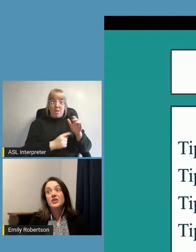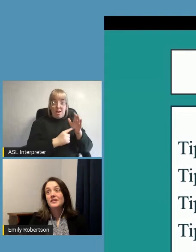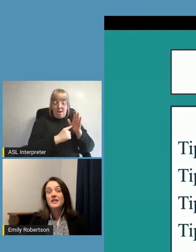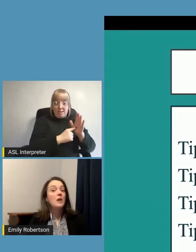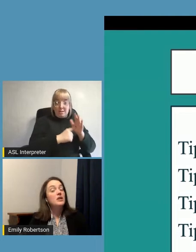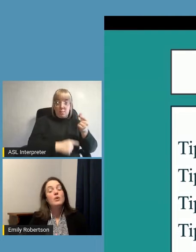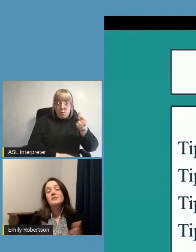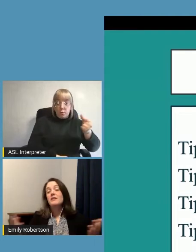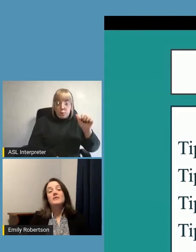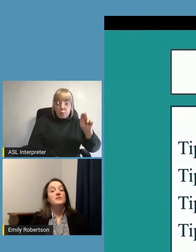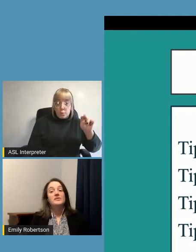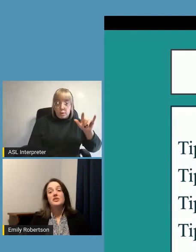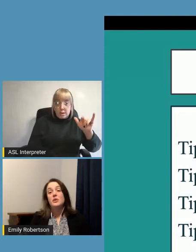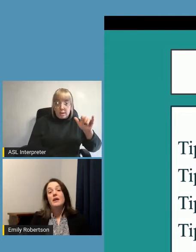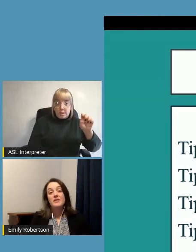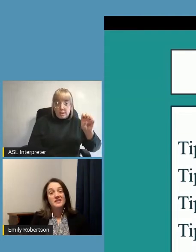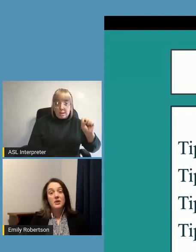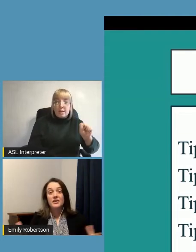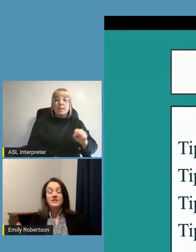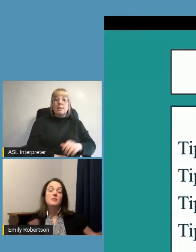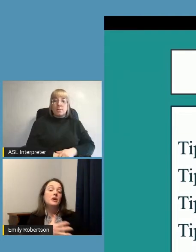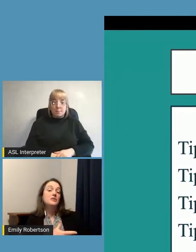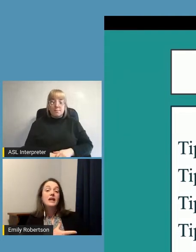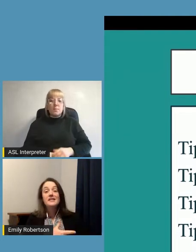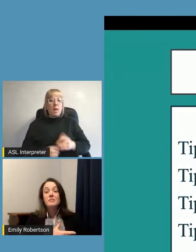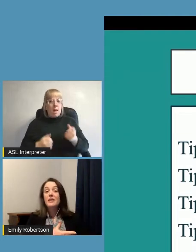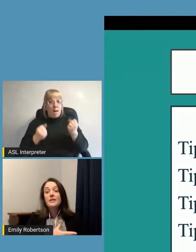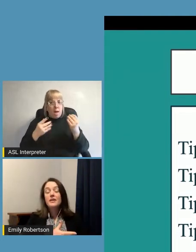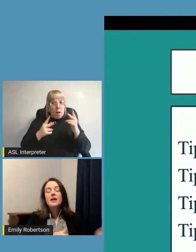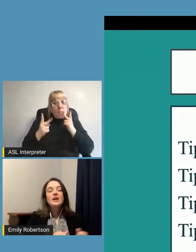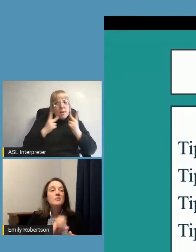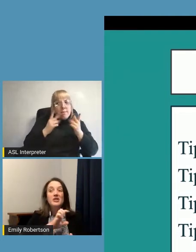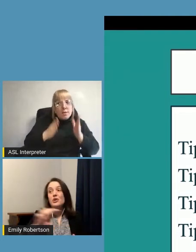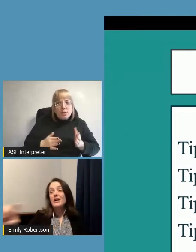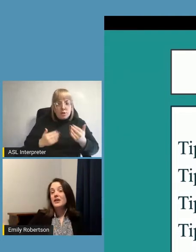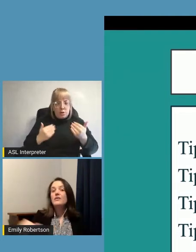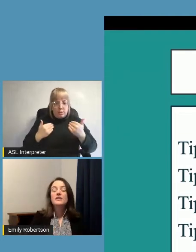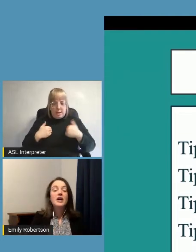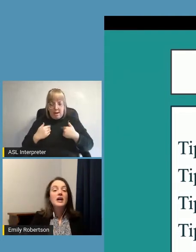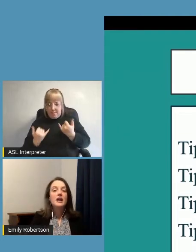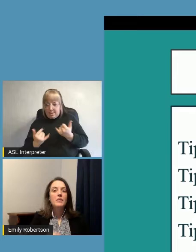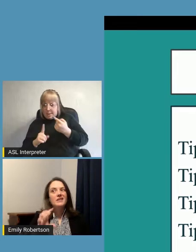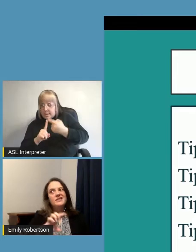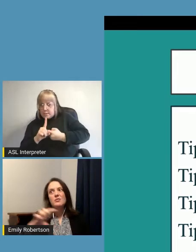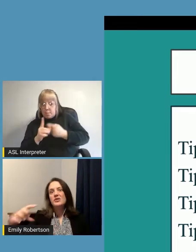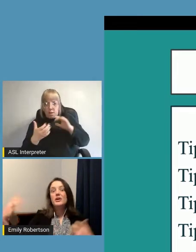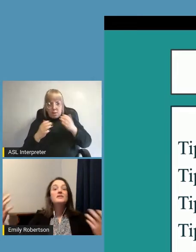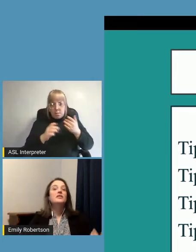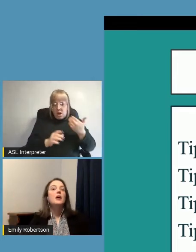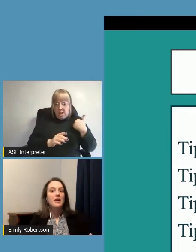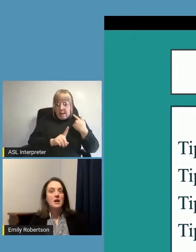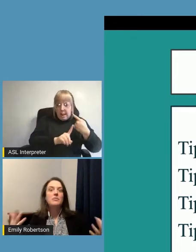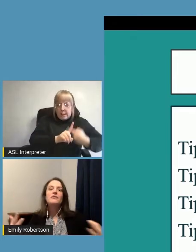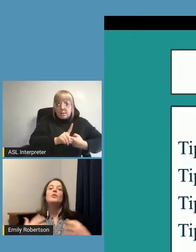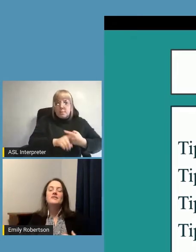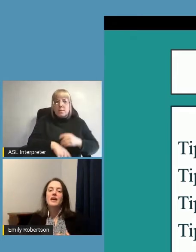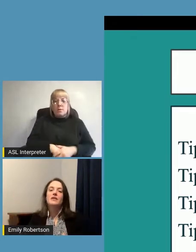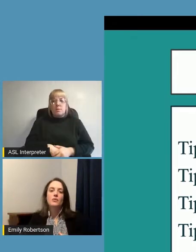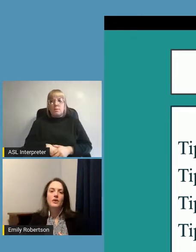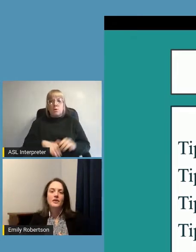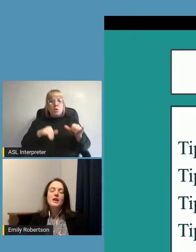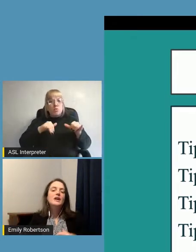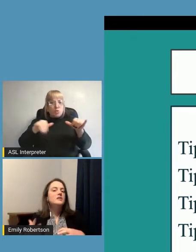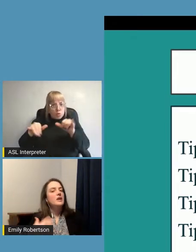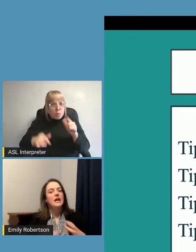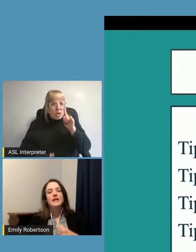start with just how many website visitors did you have this month as compared to last month. You might track that over time and see what trends are coming up before